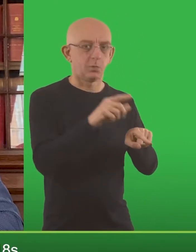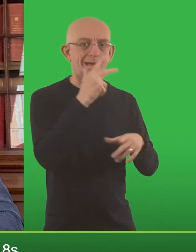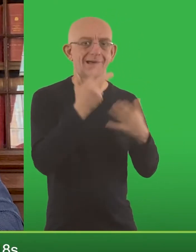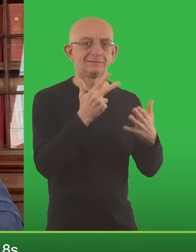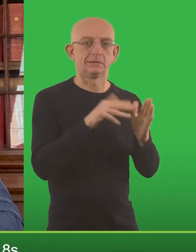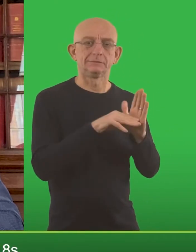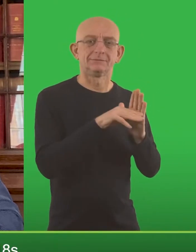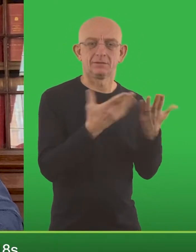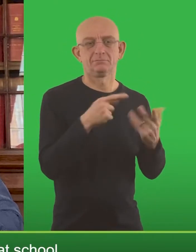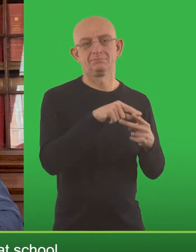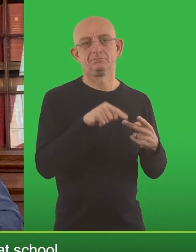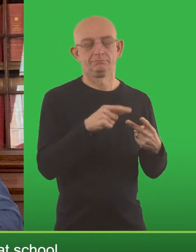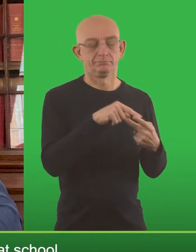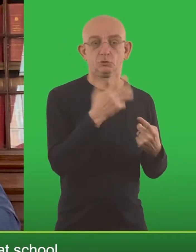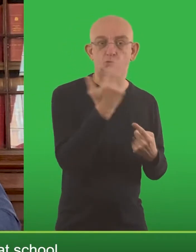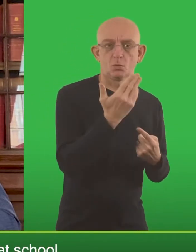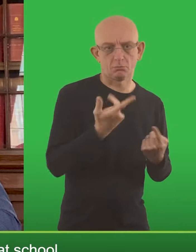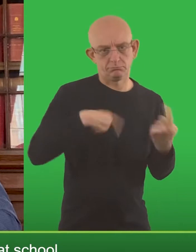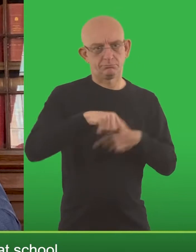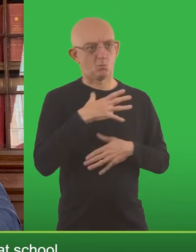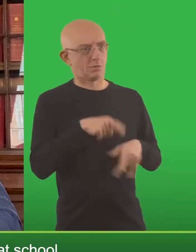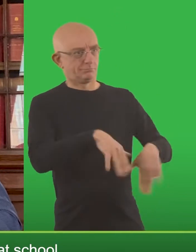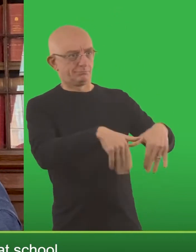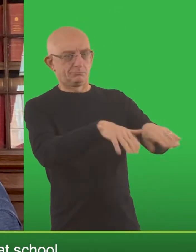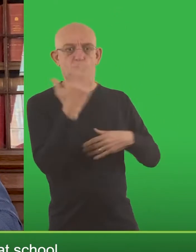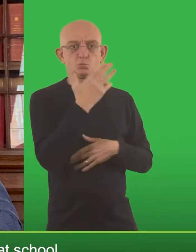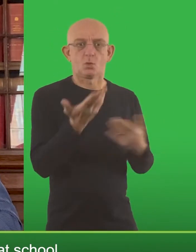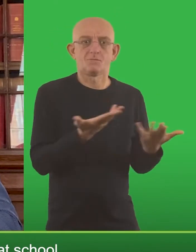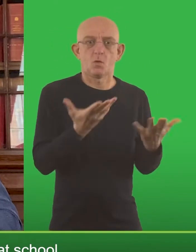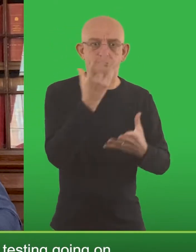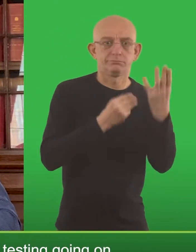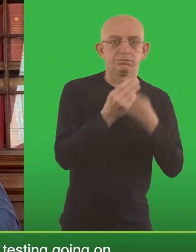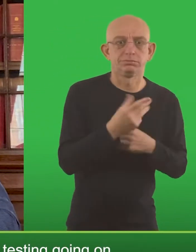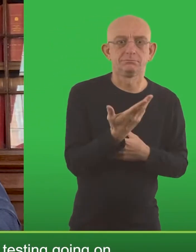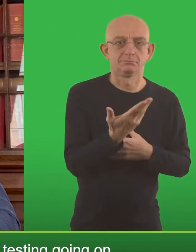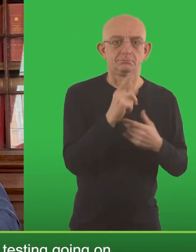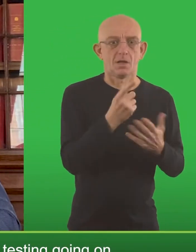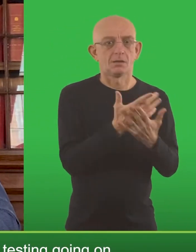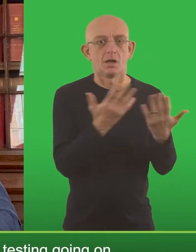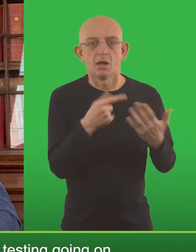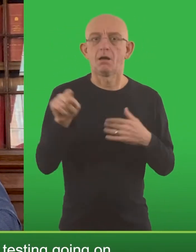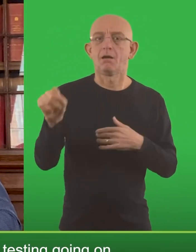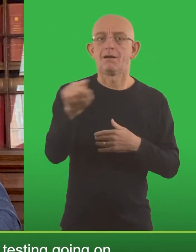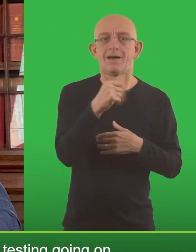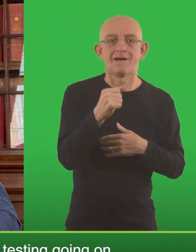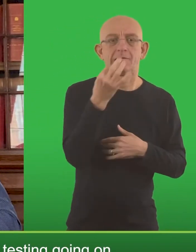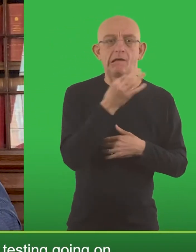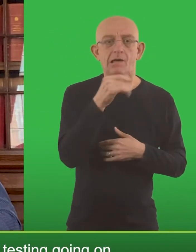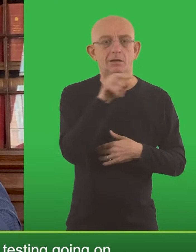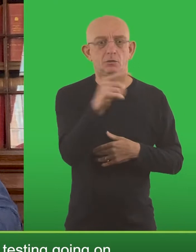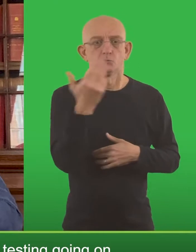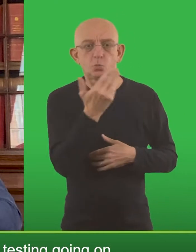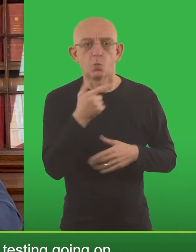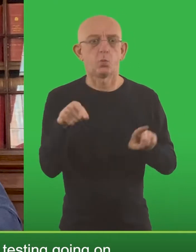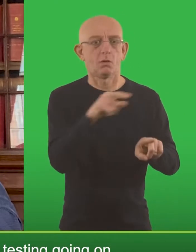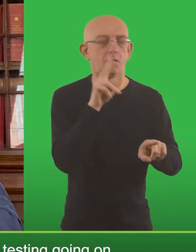0 to 18s. 2 thoughts: 1, kids are at school and we broadly want kids to be at school, and 2, there's a massive volume of testing going on for school-aged children,